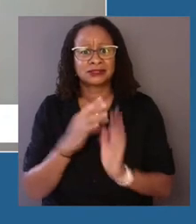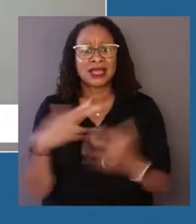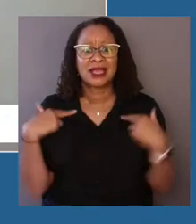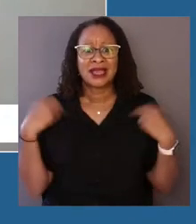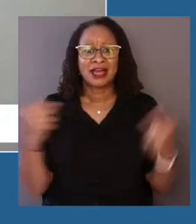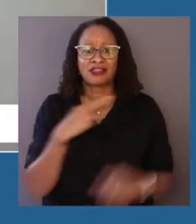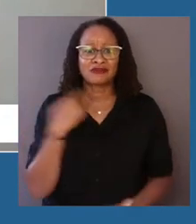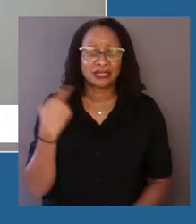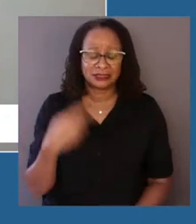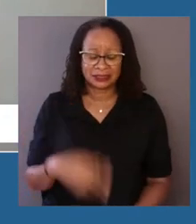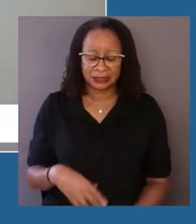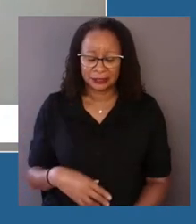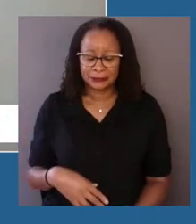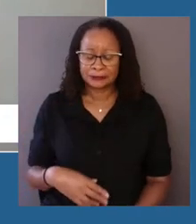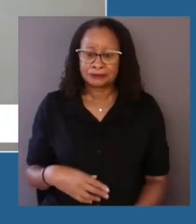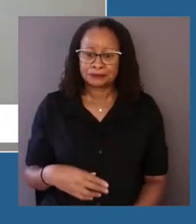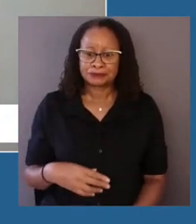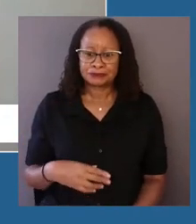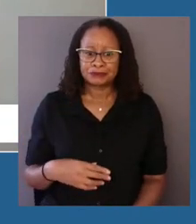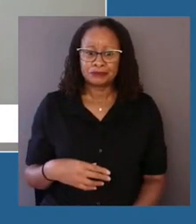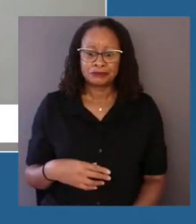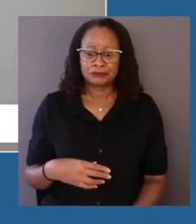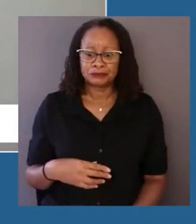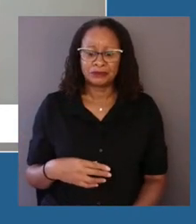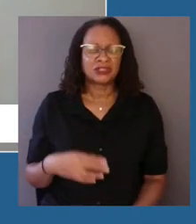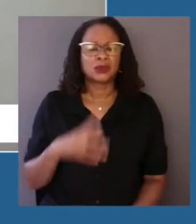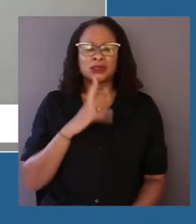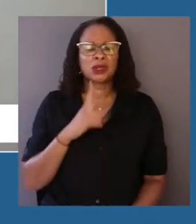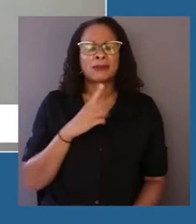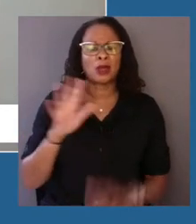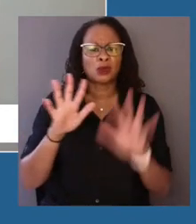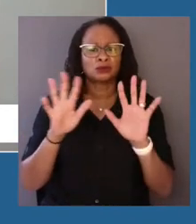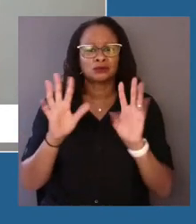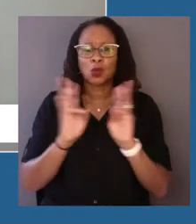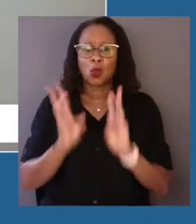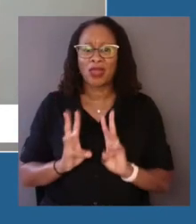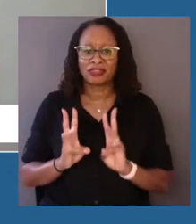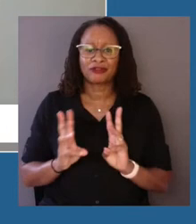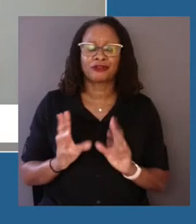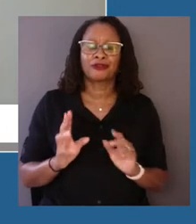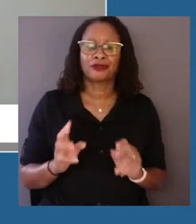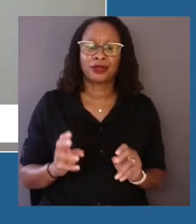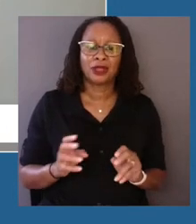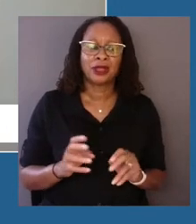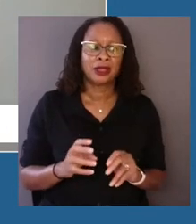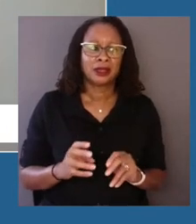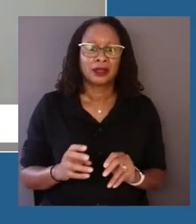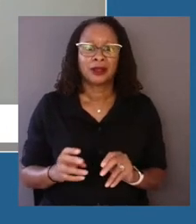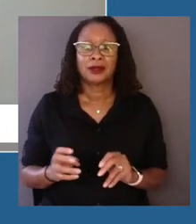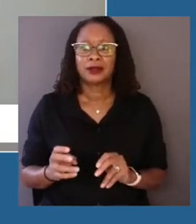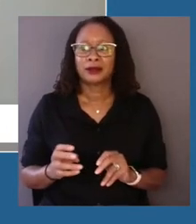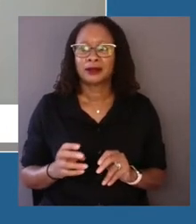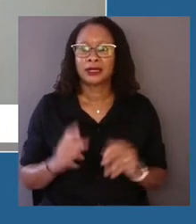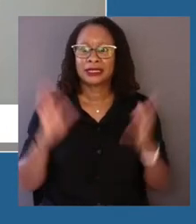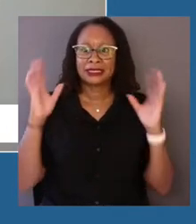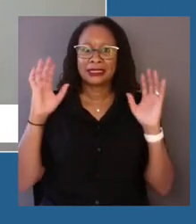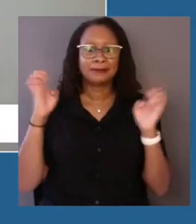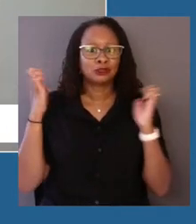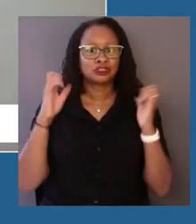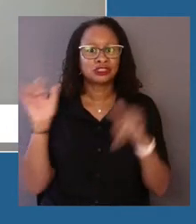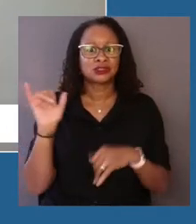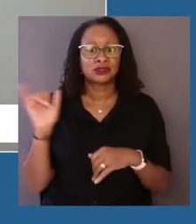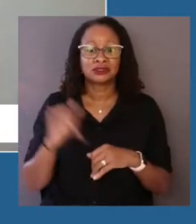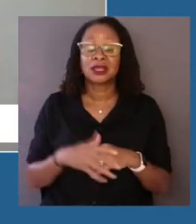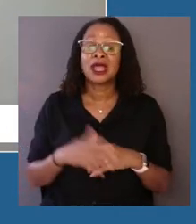weather emergencies, climate emergencies, weather emergencies. There have also been new studies coming out on the